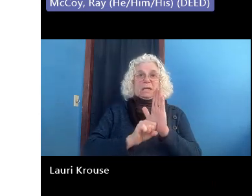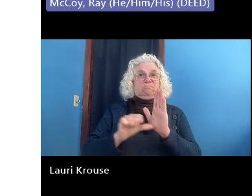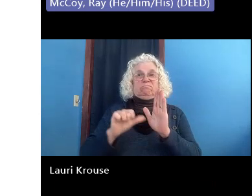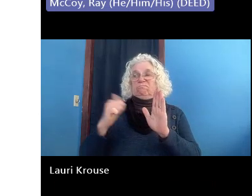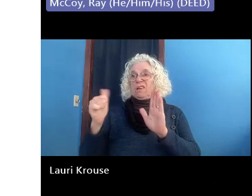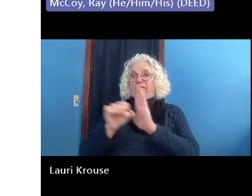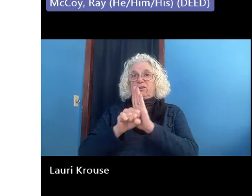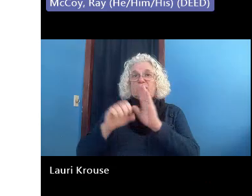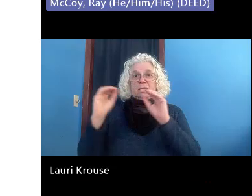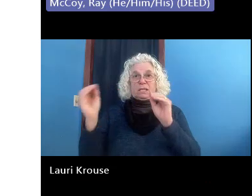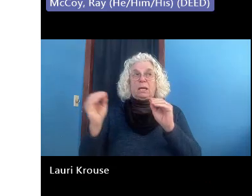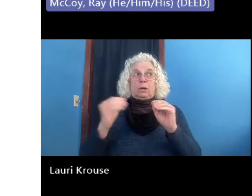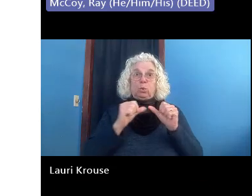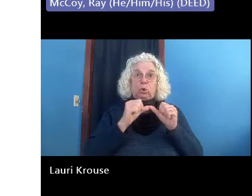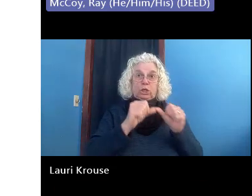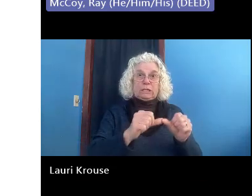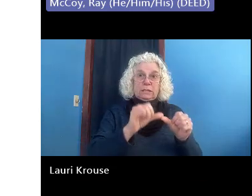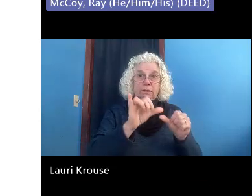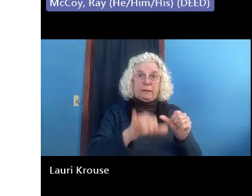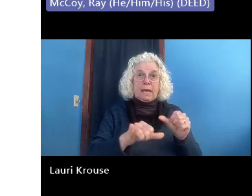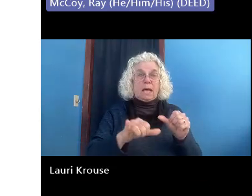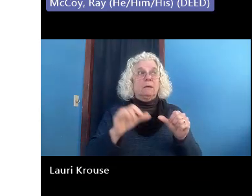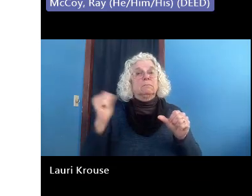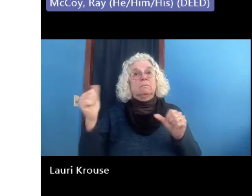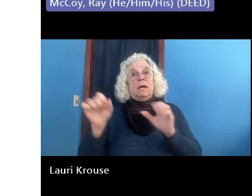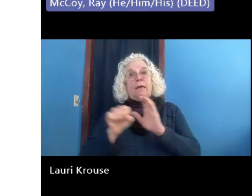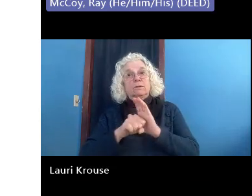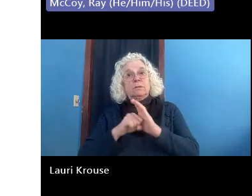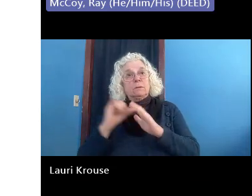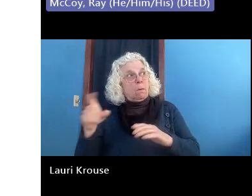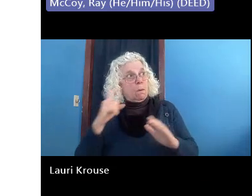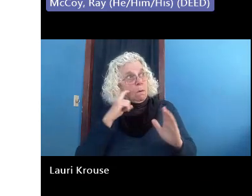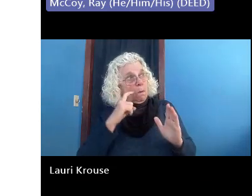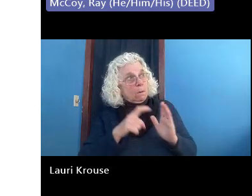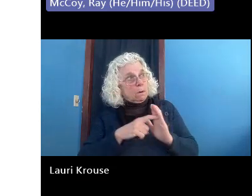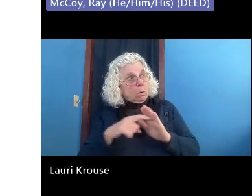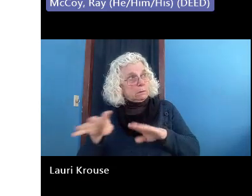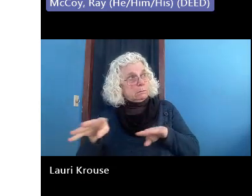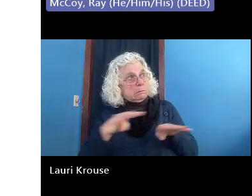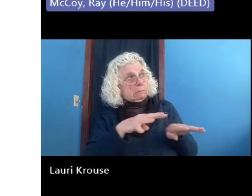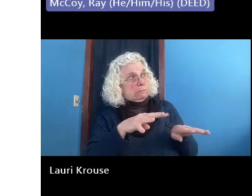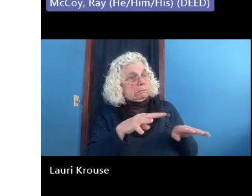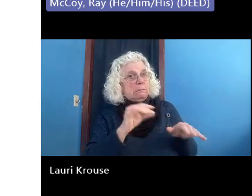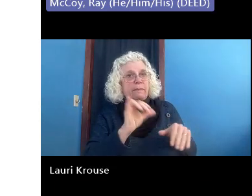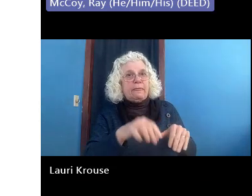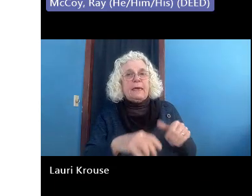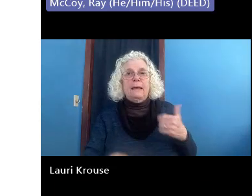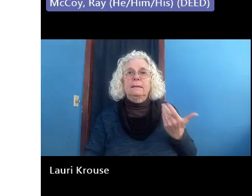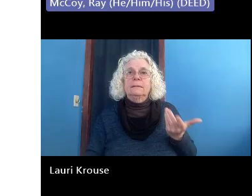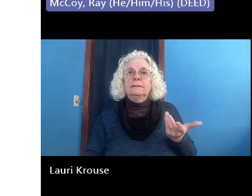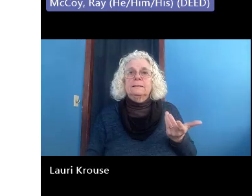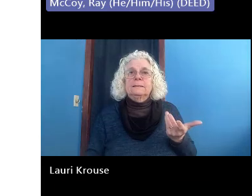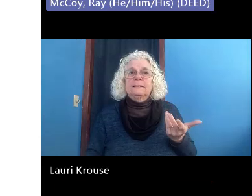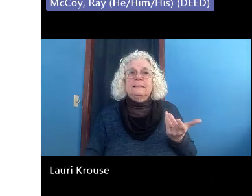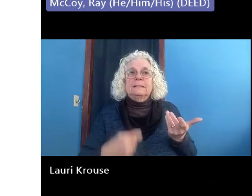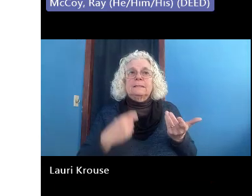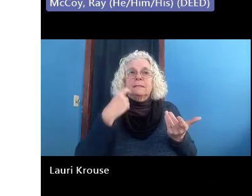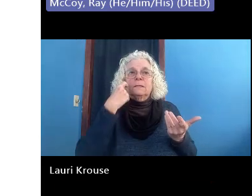doing this. We're starting to gain, attention, majorly from other states. We have actually, just